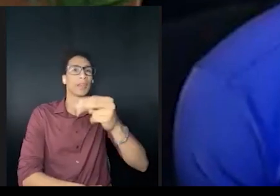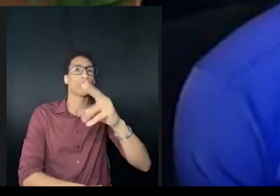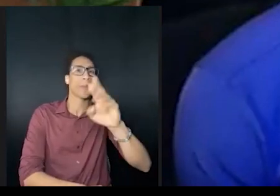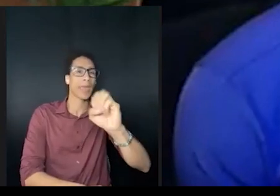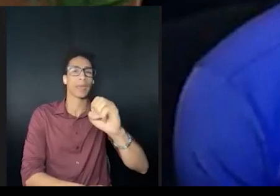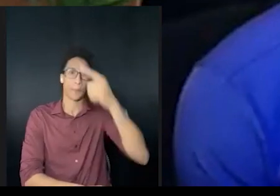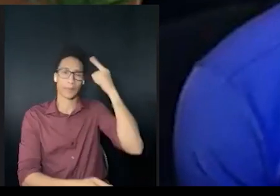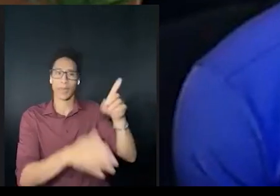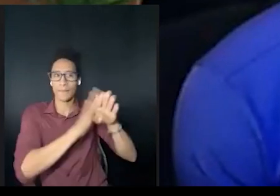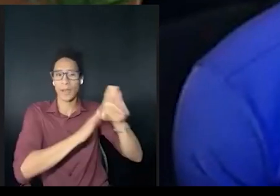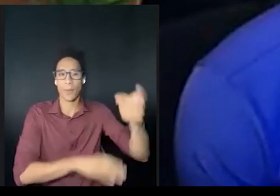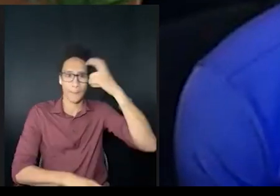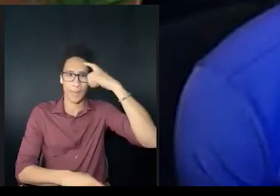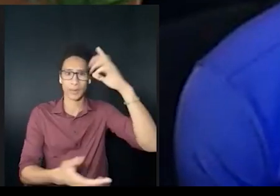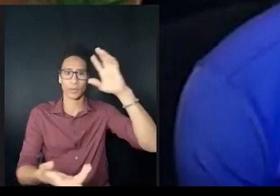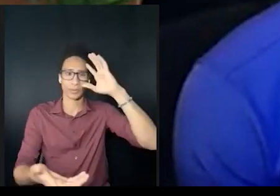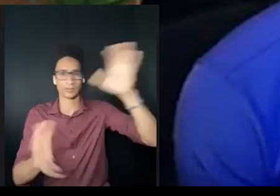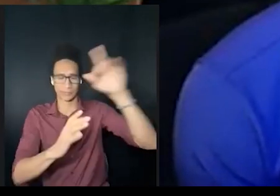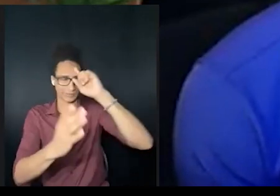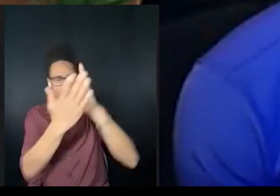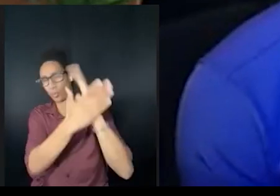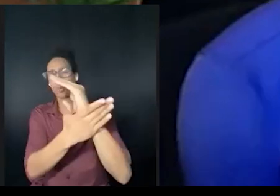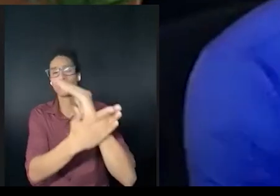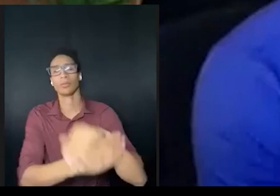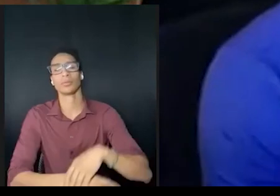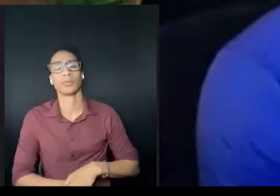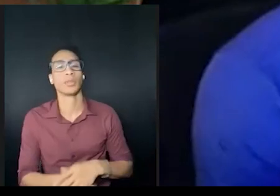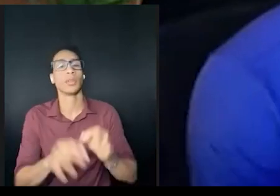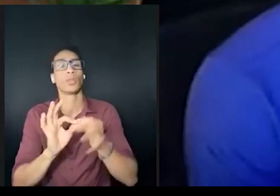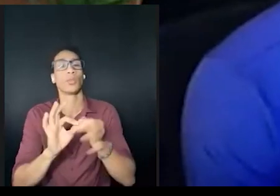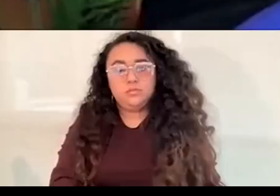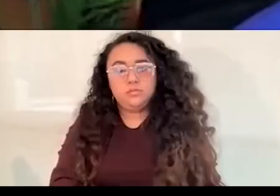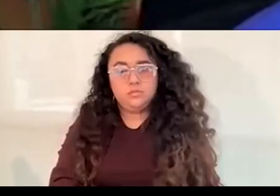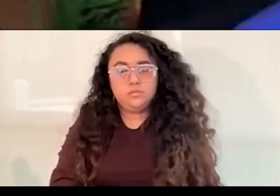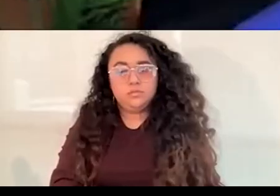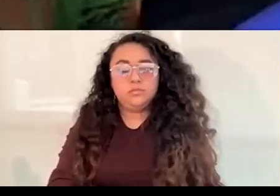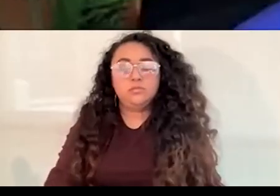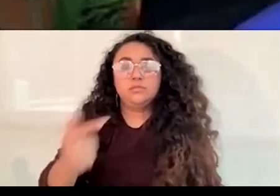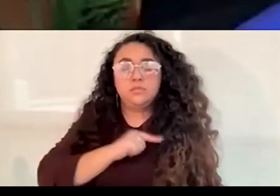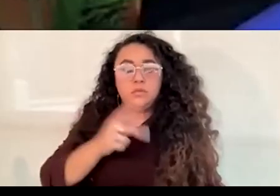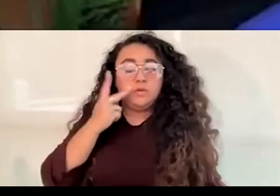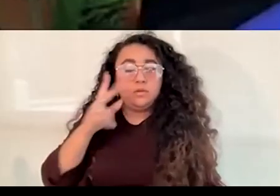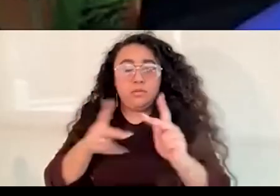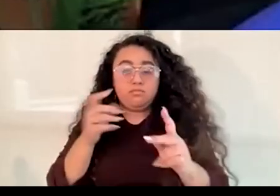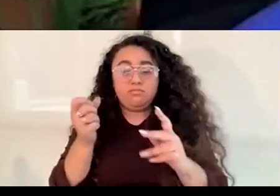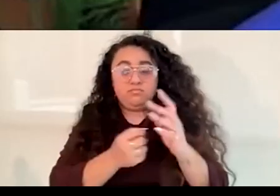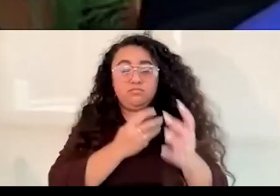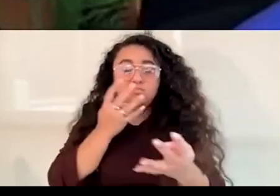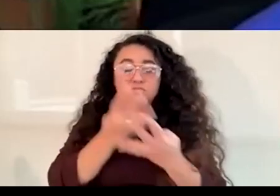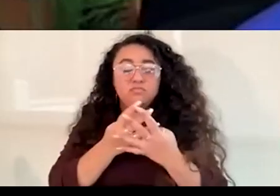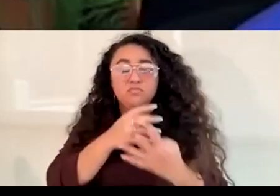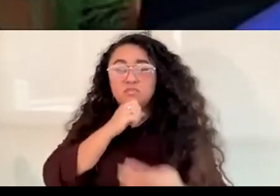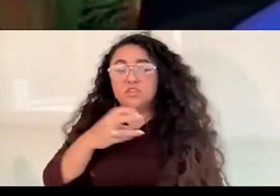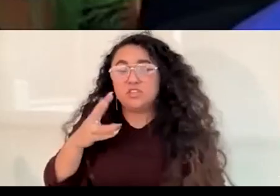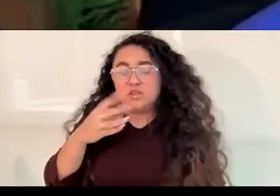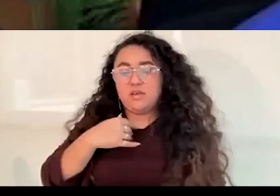this day who were incarcerated for 20 or 30 years and went in when they were 16 to have mental illnesses. One individual will call